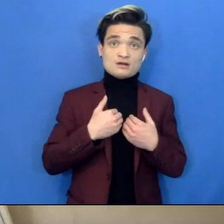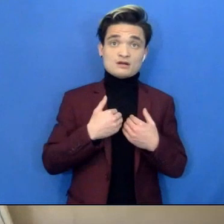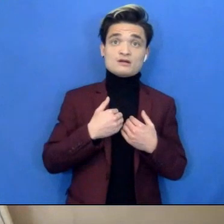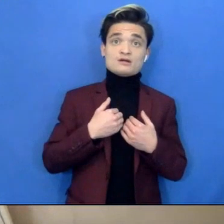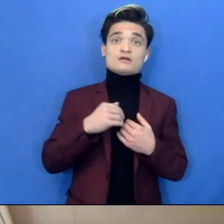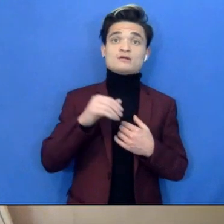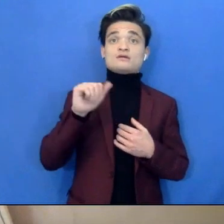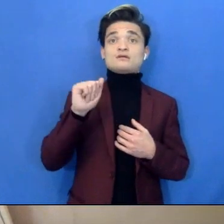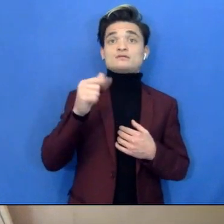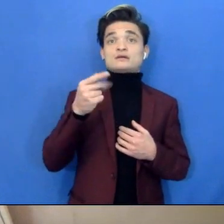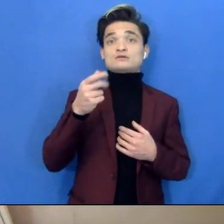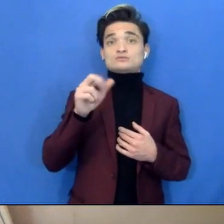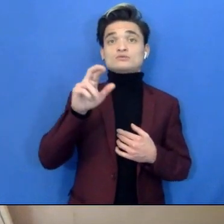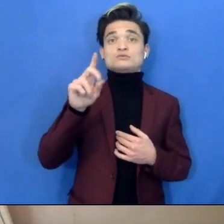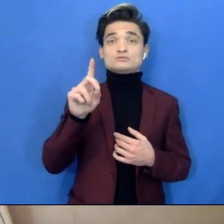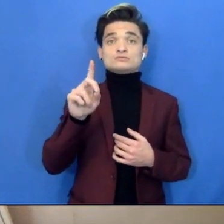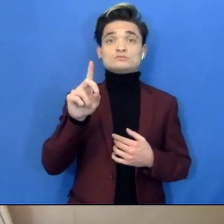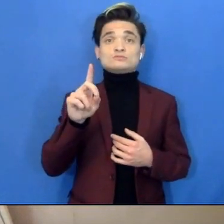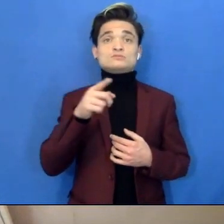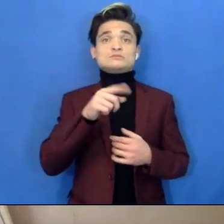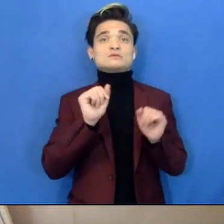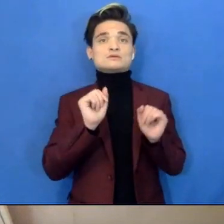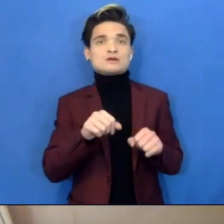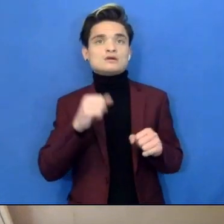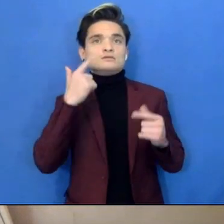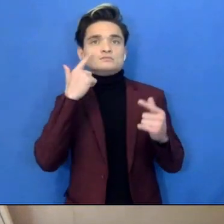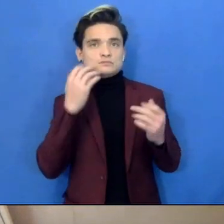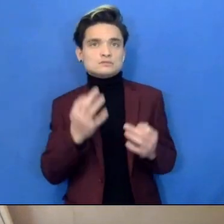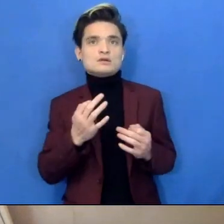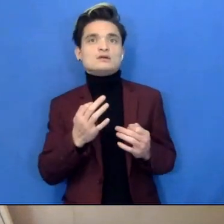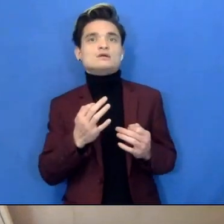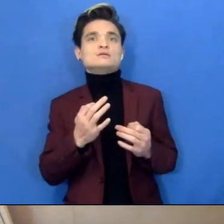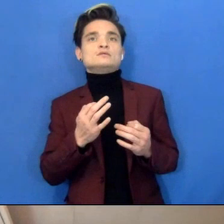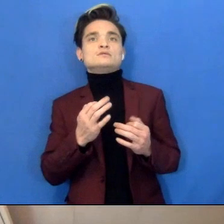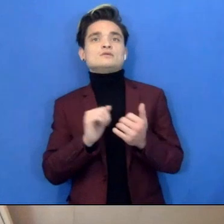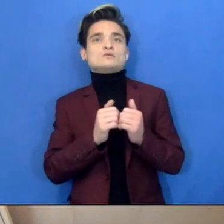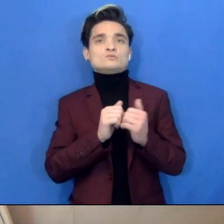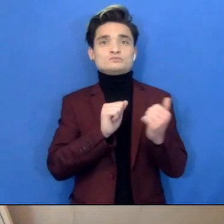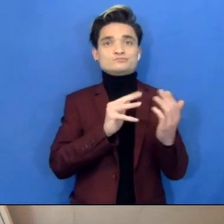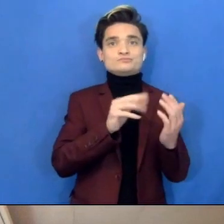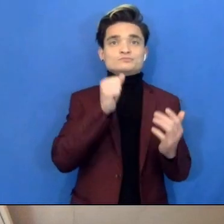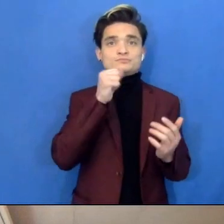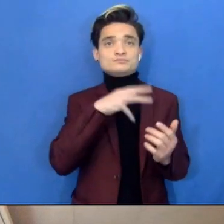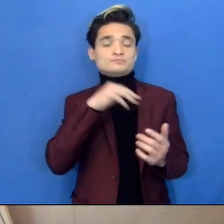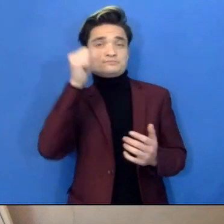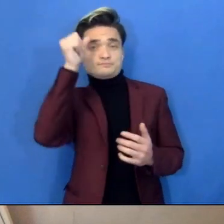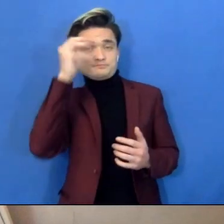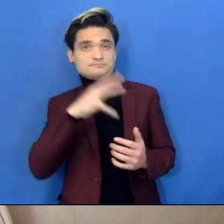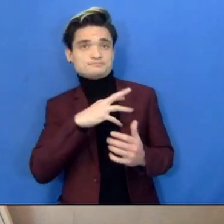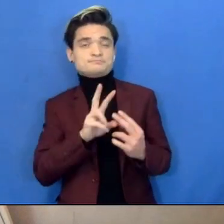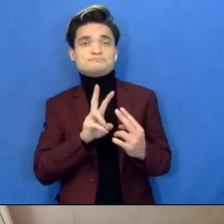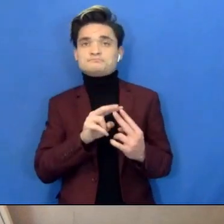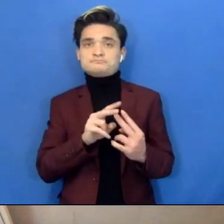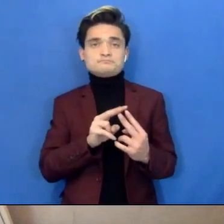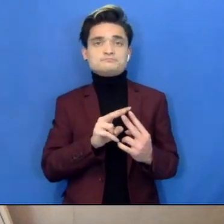of marking the choice. So if you use direttrice, it's very clear that you speak of a woman, and you can break these expectations, or you